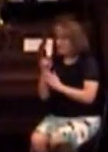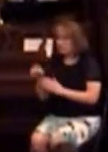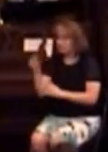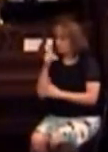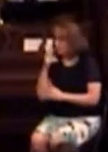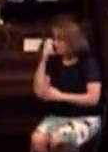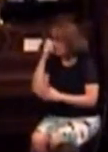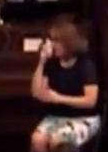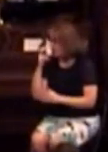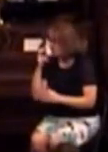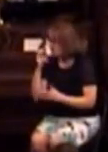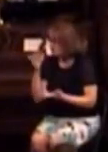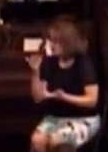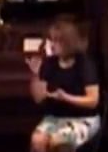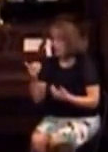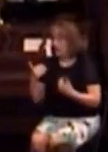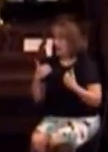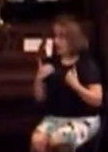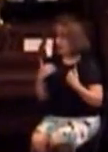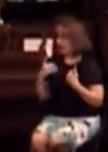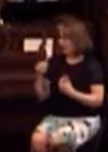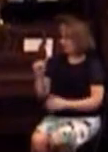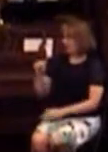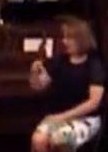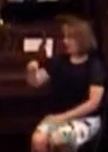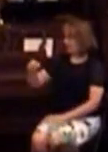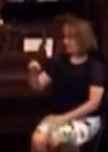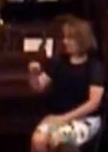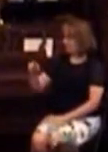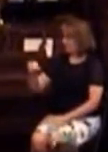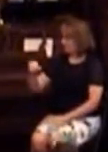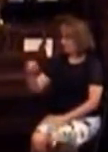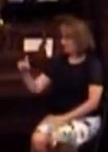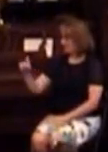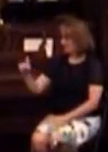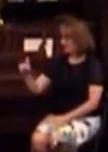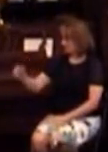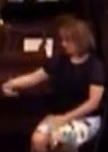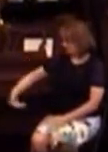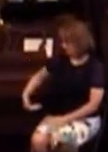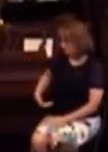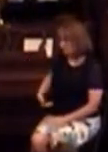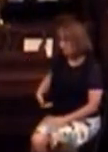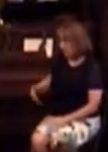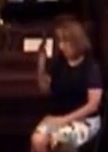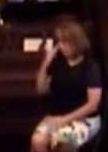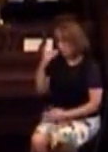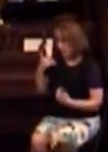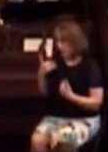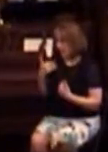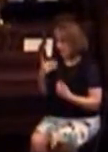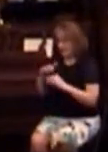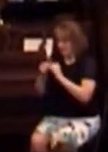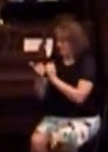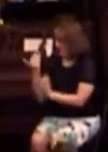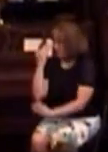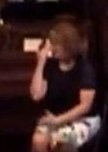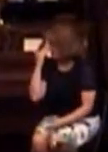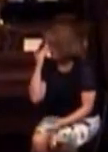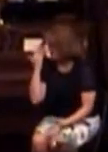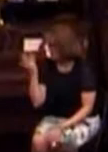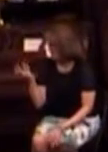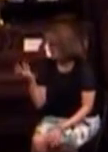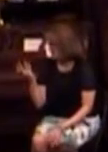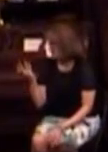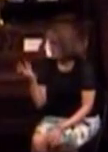I have an appendix, or had one. How did I know I needed it? How did I know I had one? How do you know? What's this for? I don't know. It's gone. I don't know. I don't miss it. I